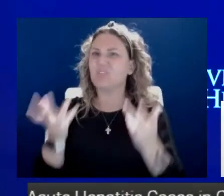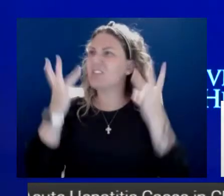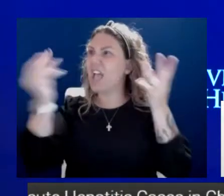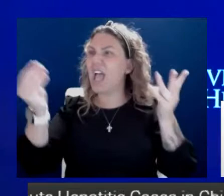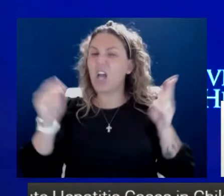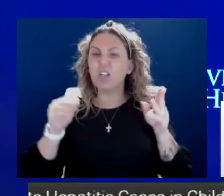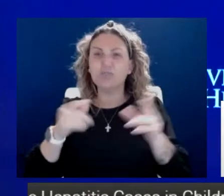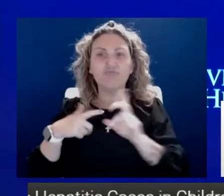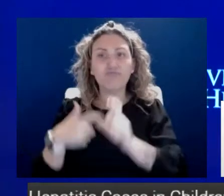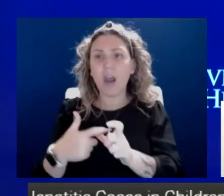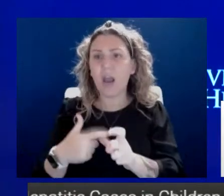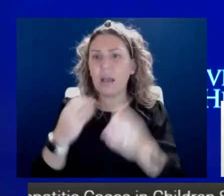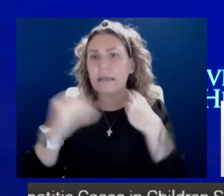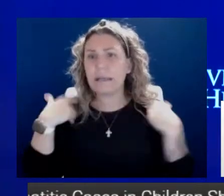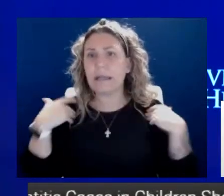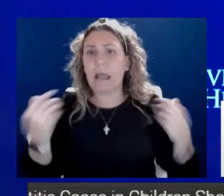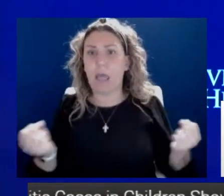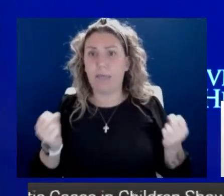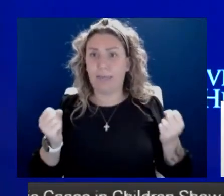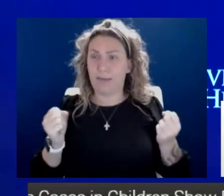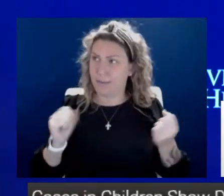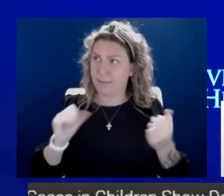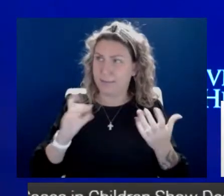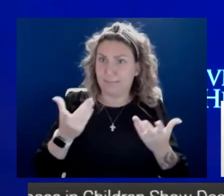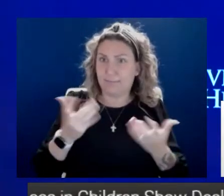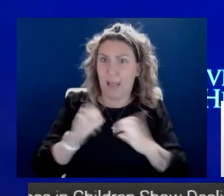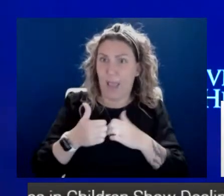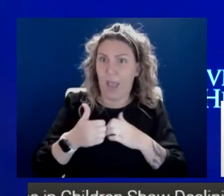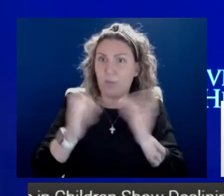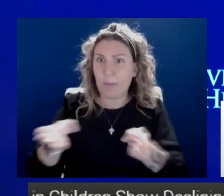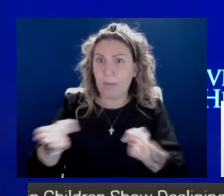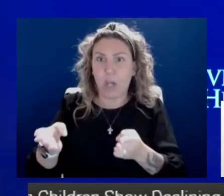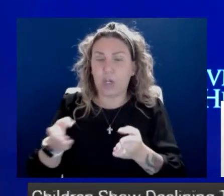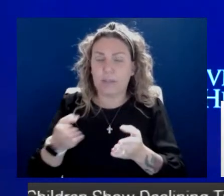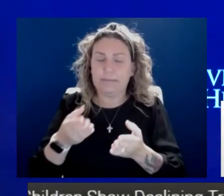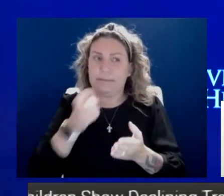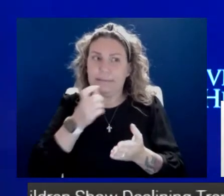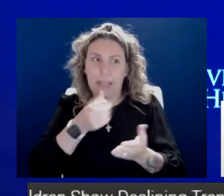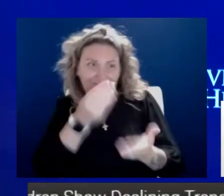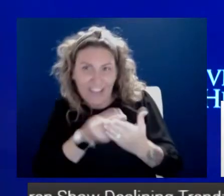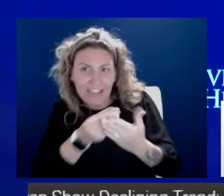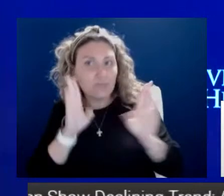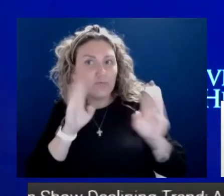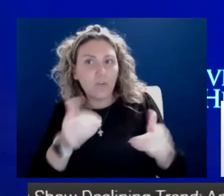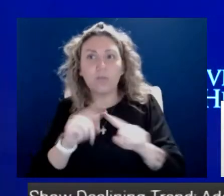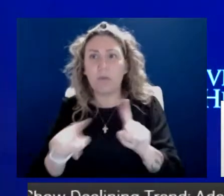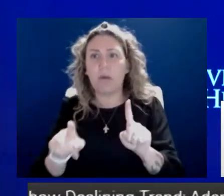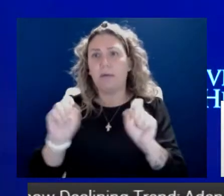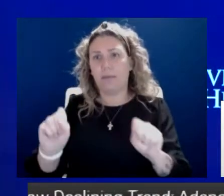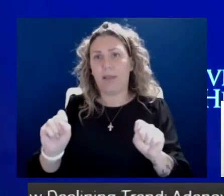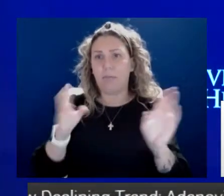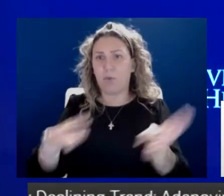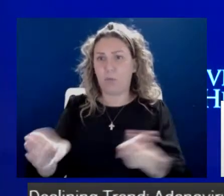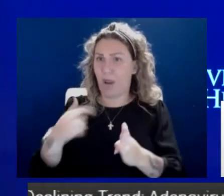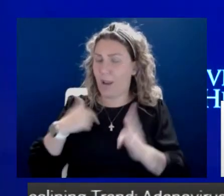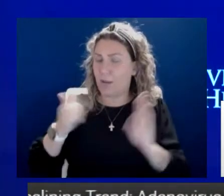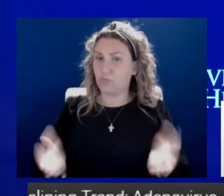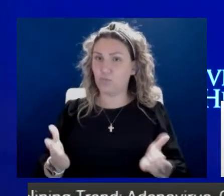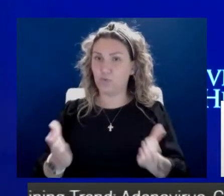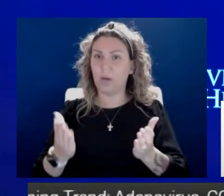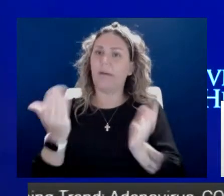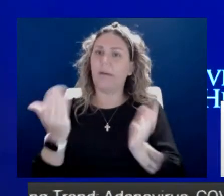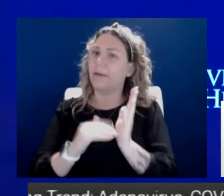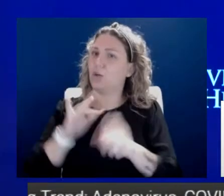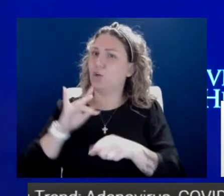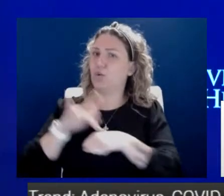healthier. That's a way to prepare, whether you think of it financially or not. Yeah. It's a way to prepare. So those are some of the things that I encourage. Now, again, I said earlier, is read